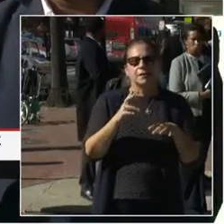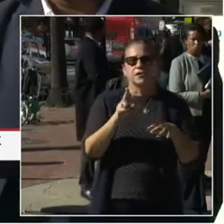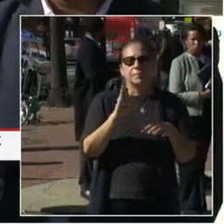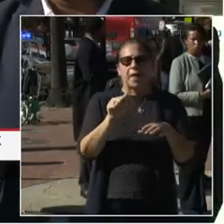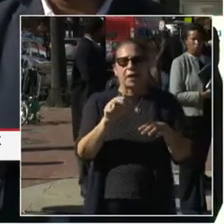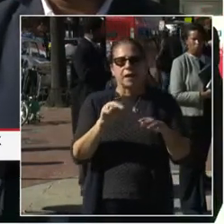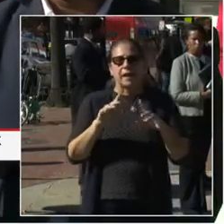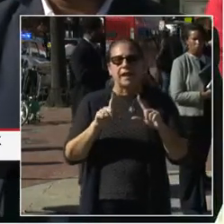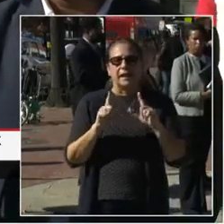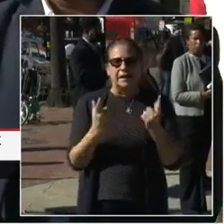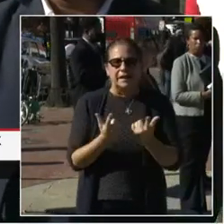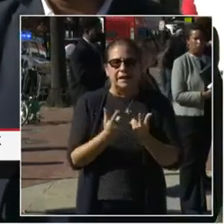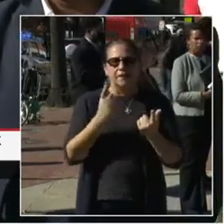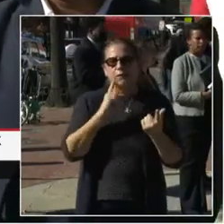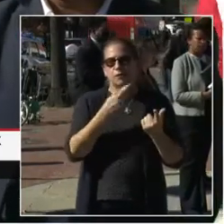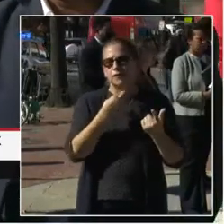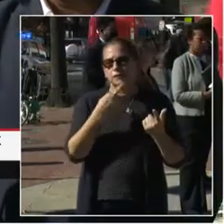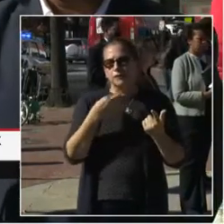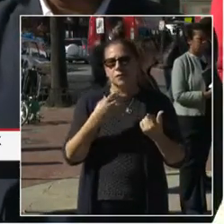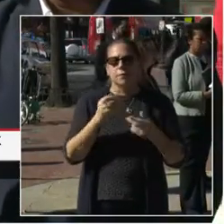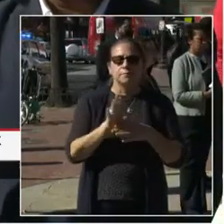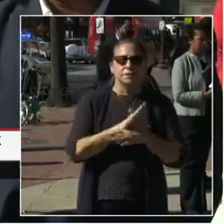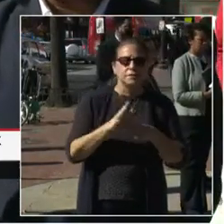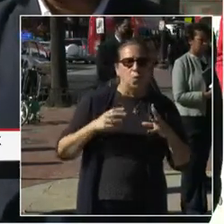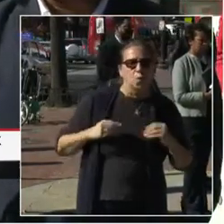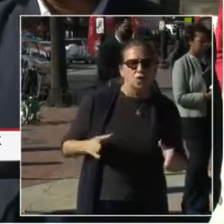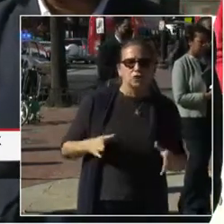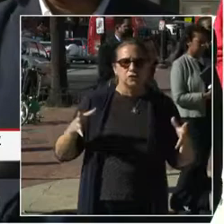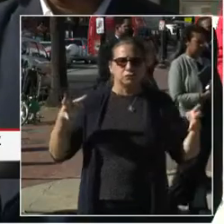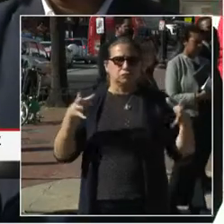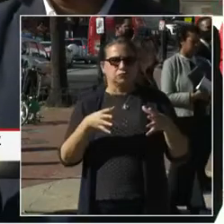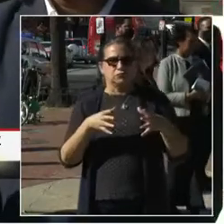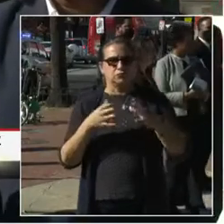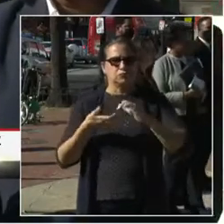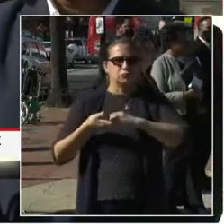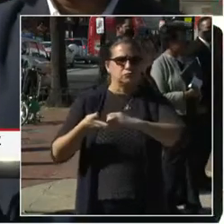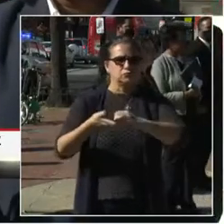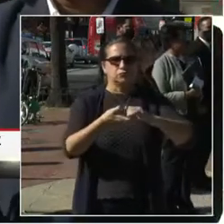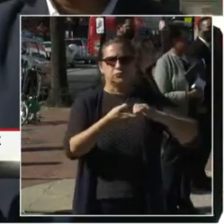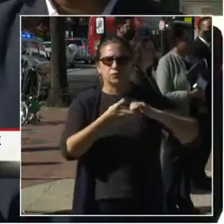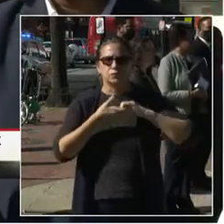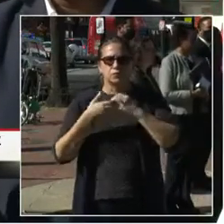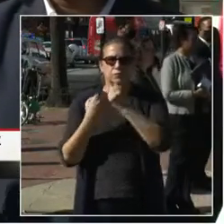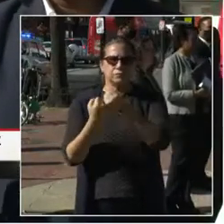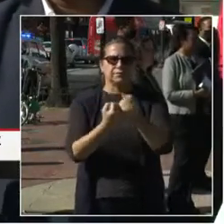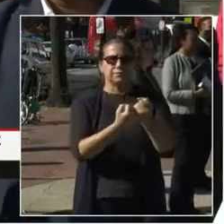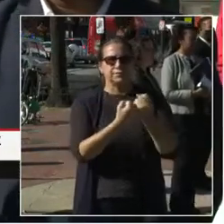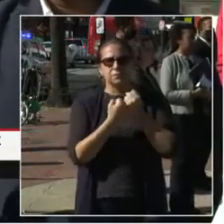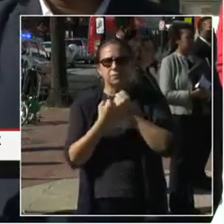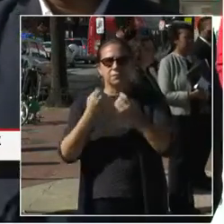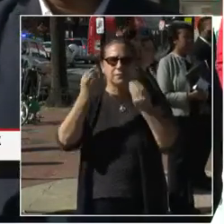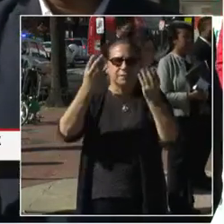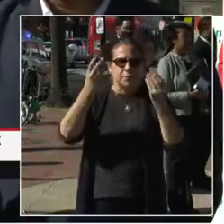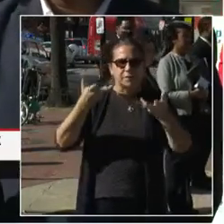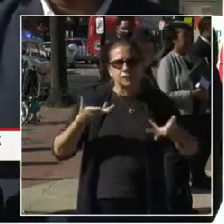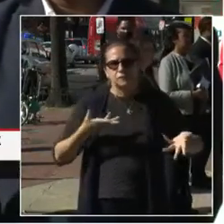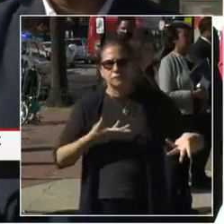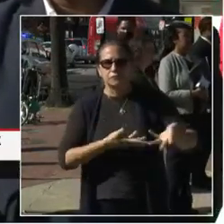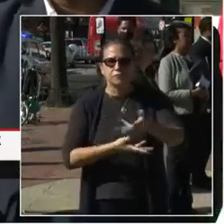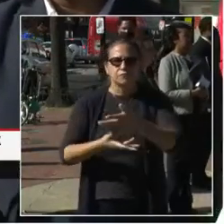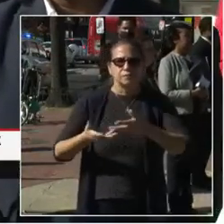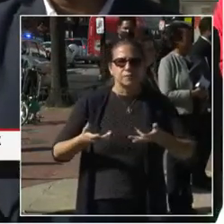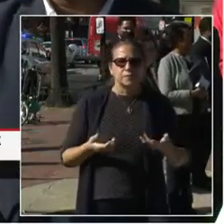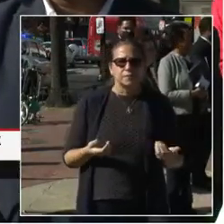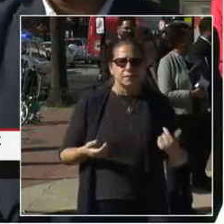DMPED, DCRA. We also could not be here without organizations that really believed in us since we started